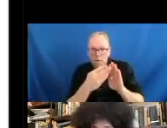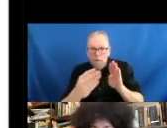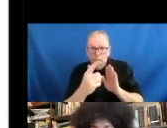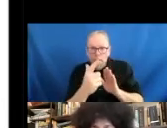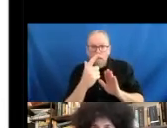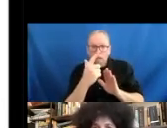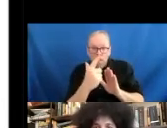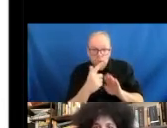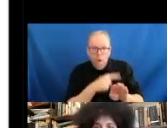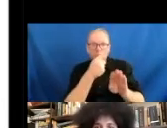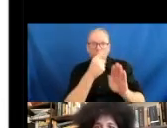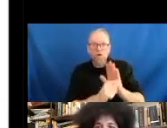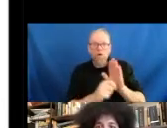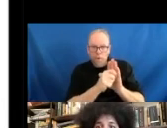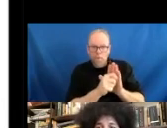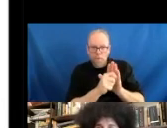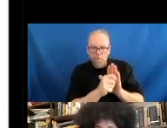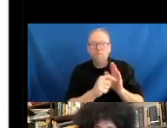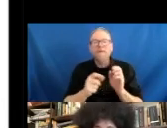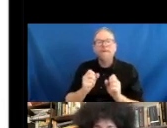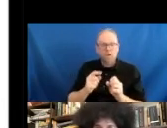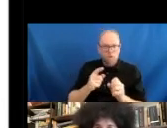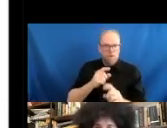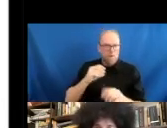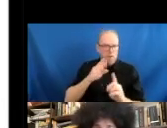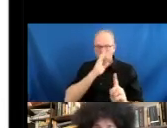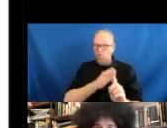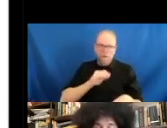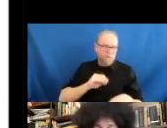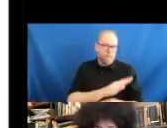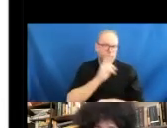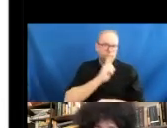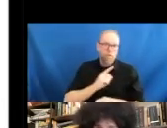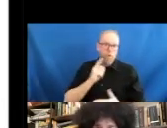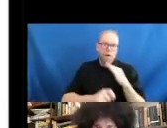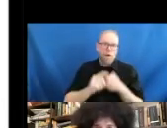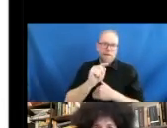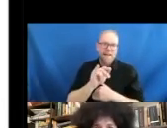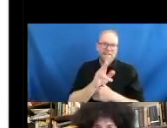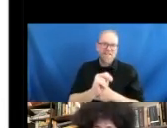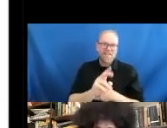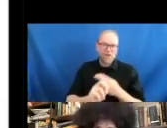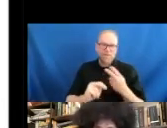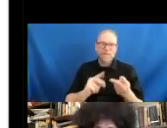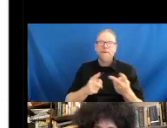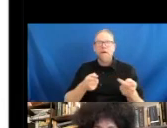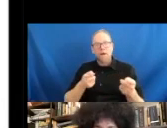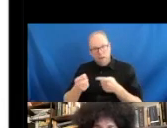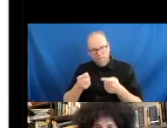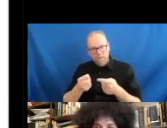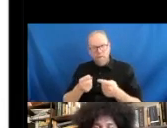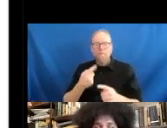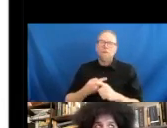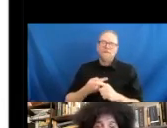your co-op, since it has direct influences on taxation, governance, member roles, and funding